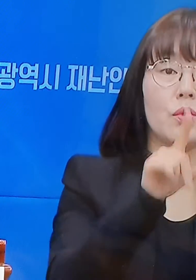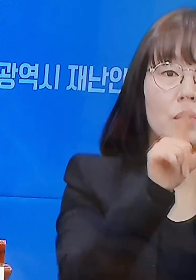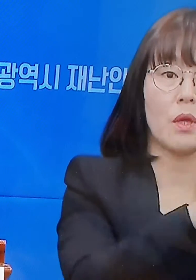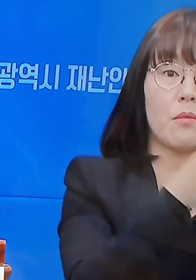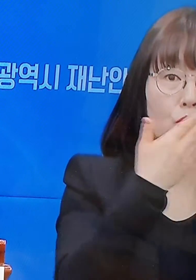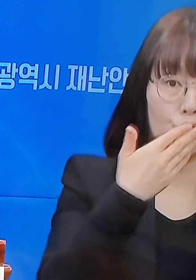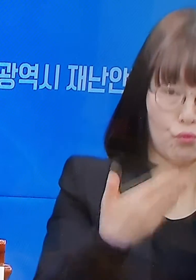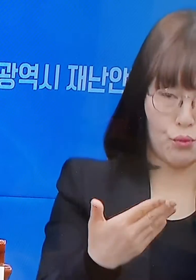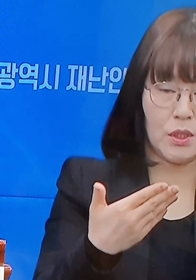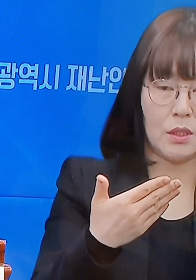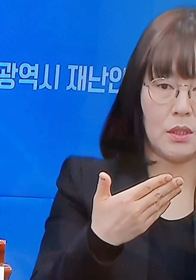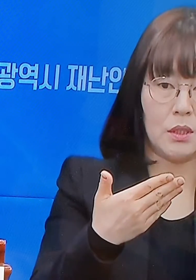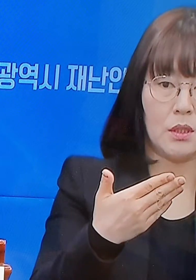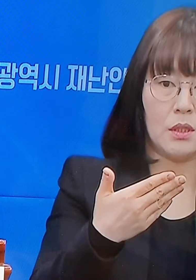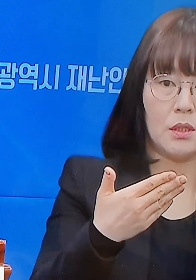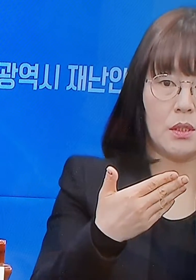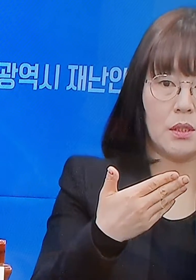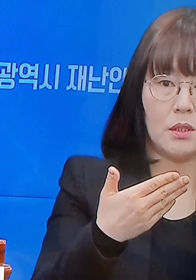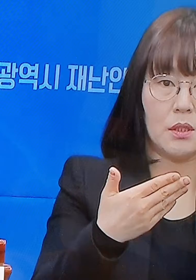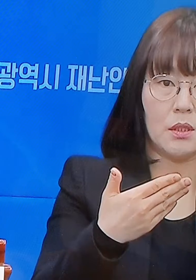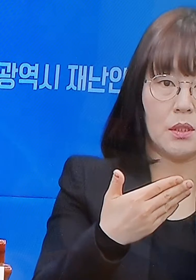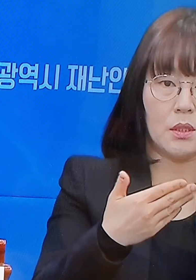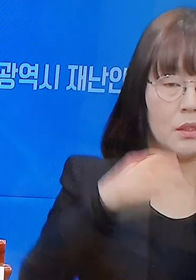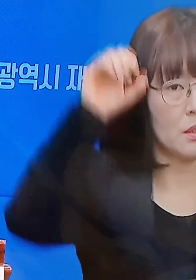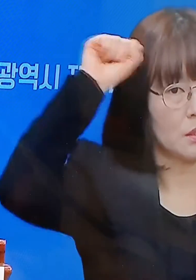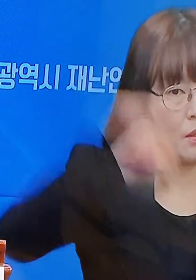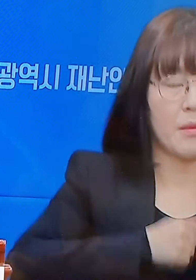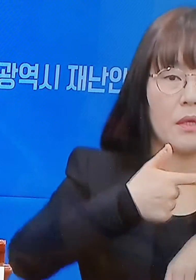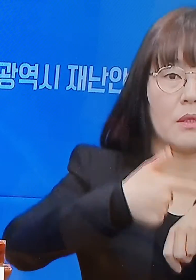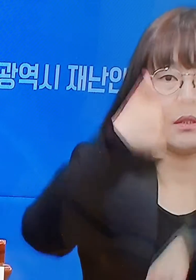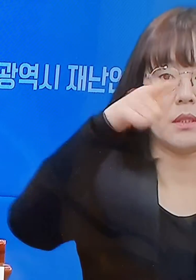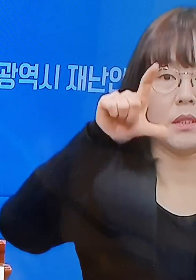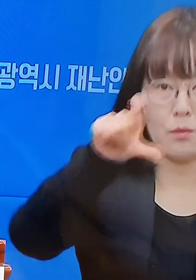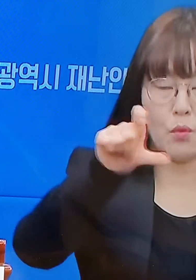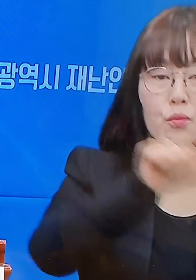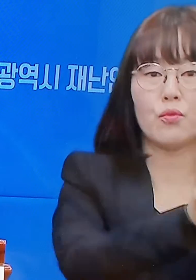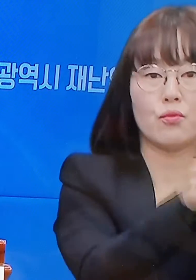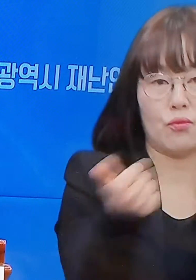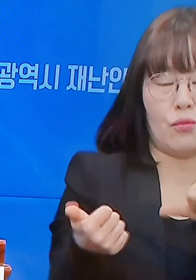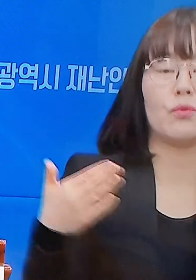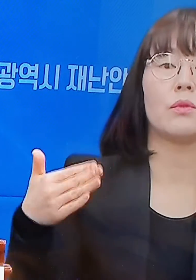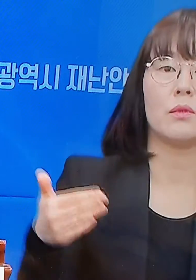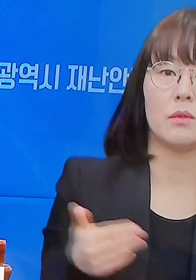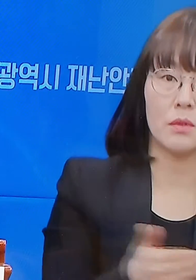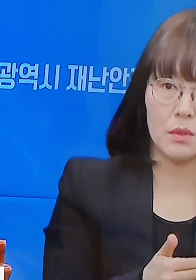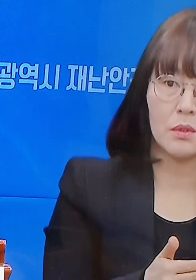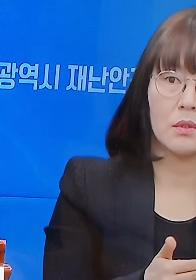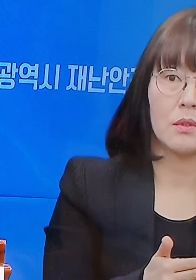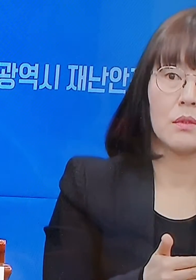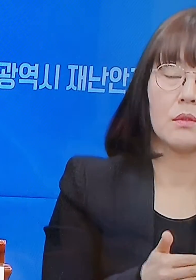In other words, the temperature in the room is too cold for corona patients. Then,